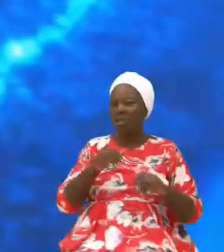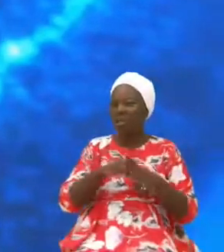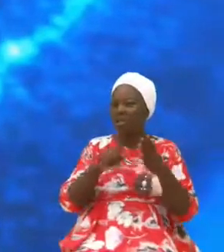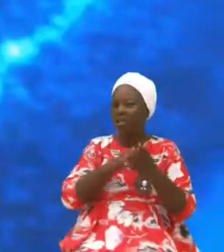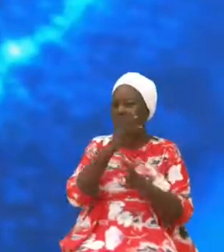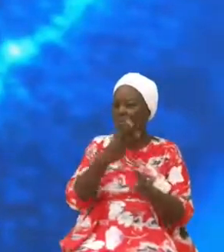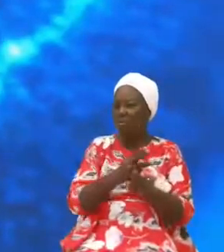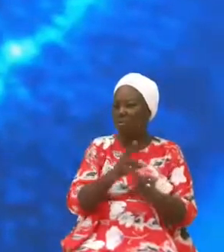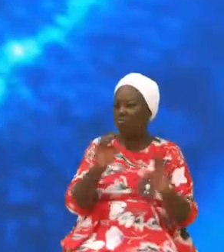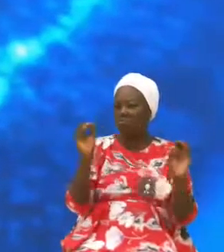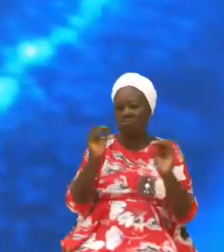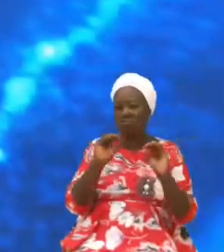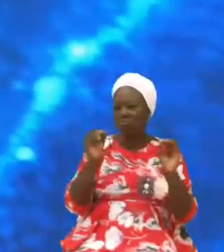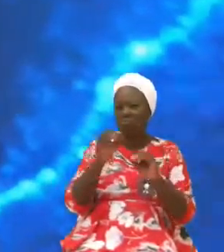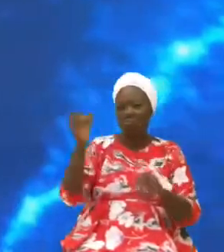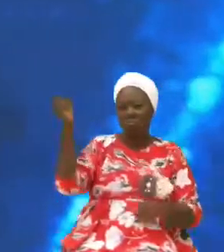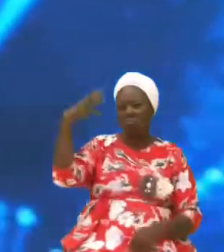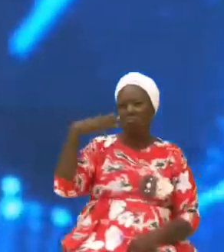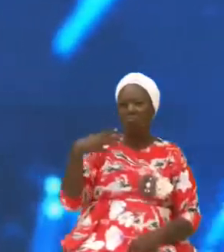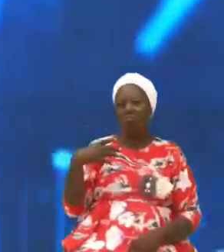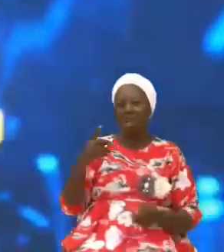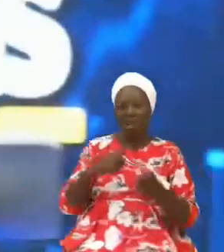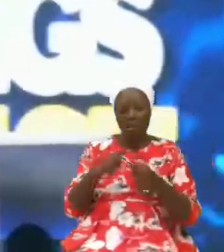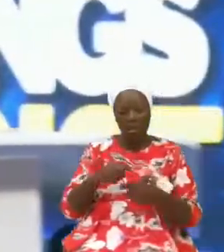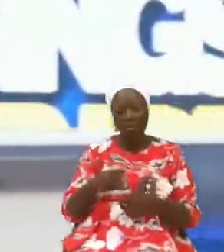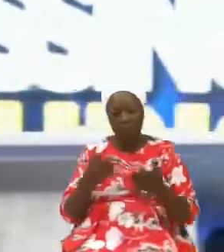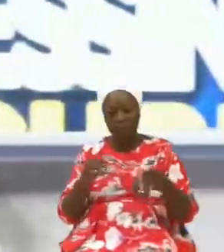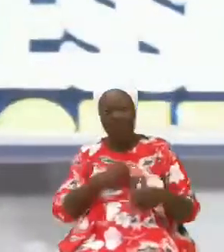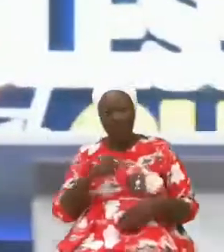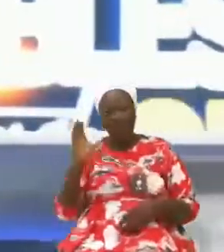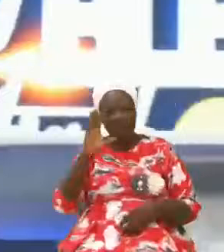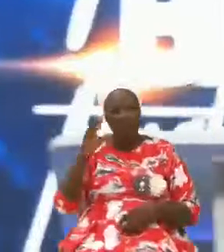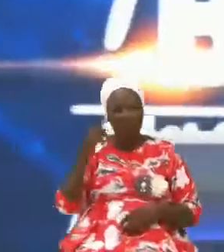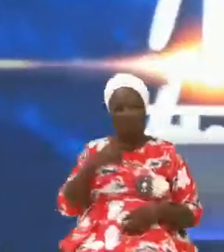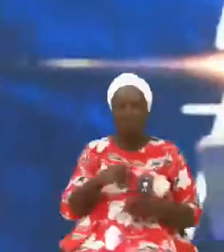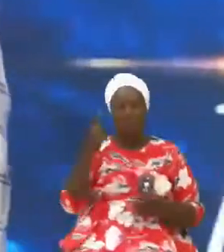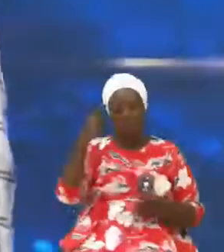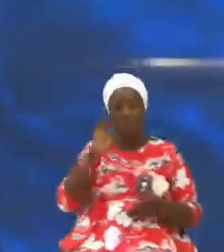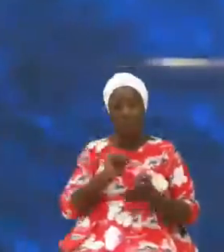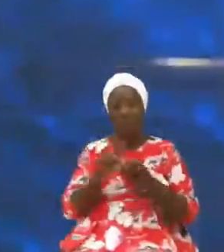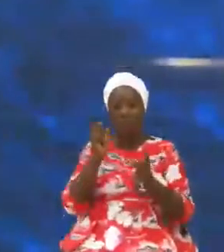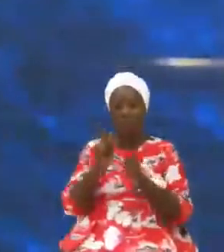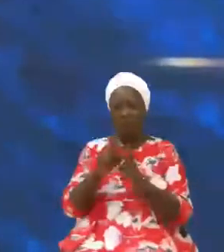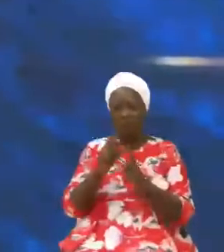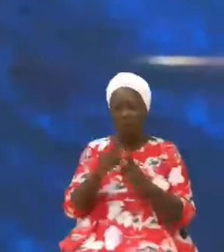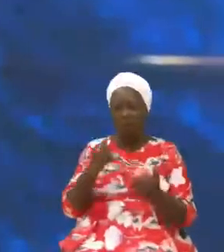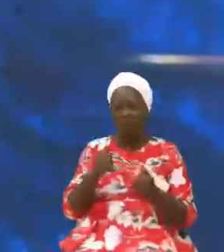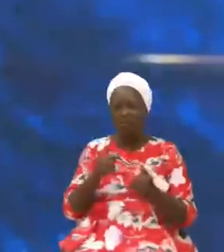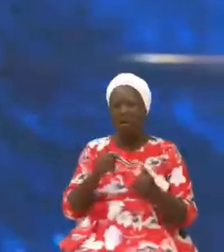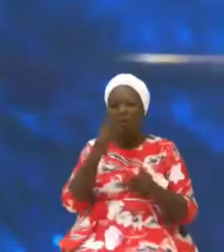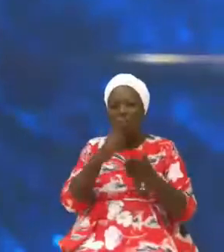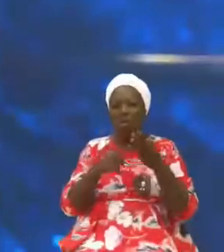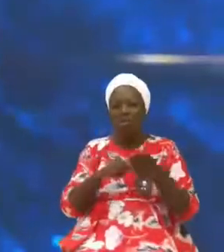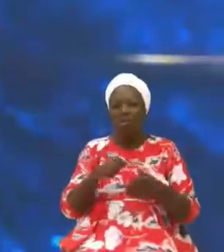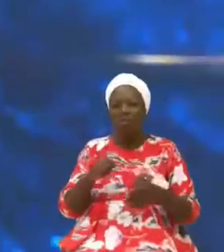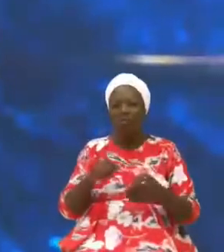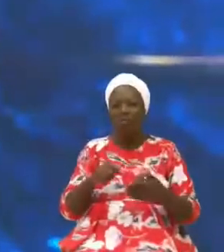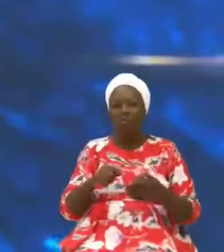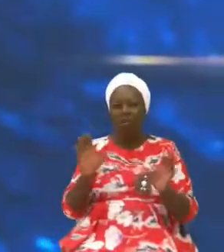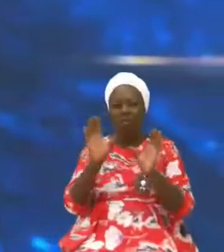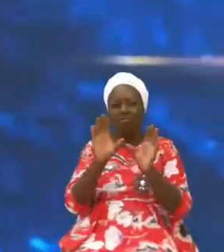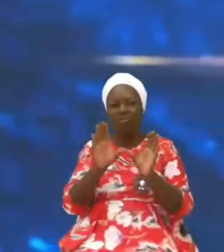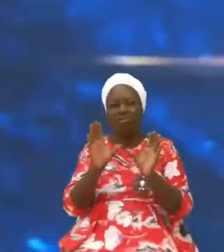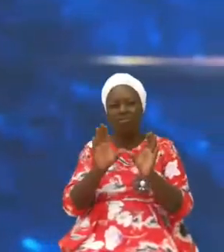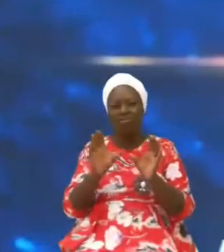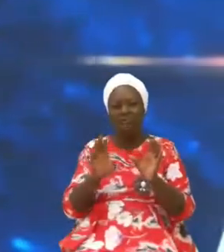grace. You see, I'm looking for work. They say, what's your qualification? What's your certificate?